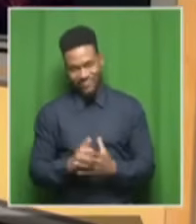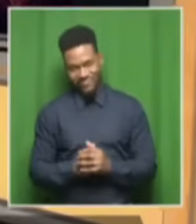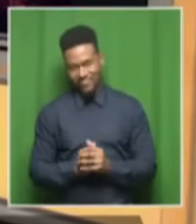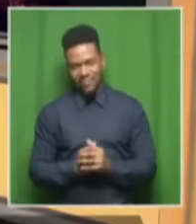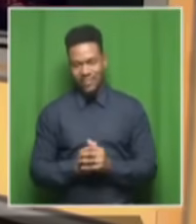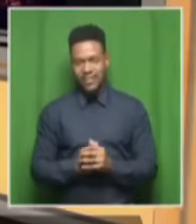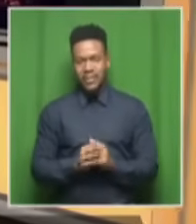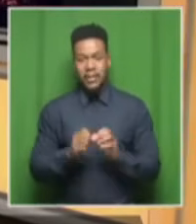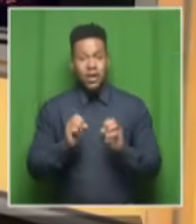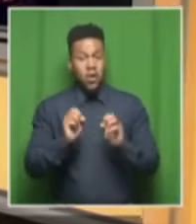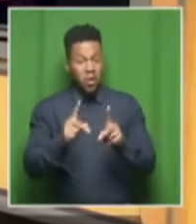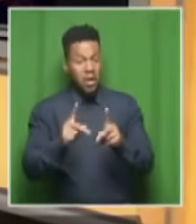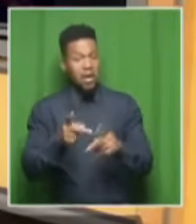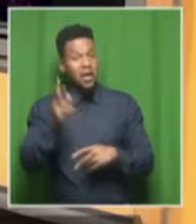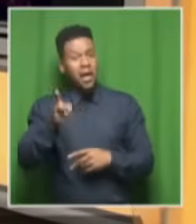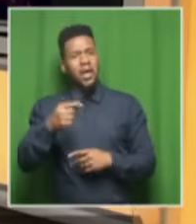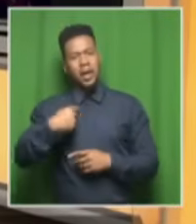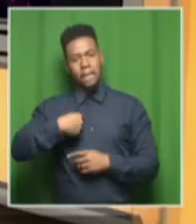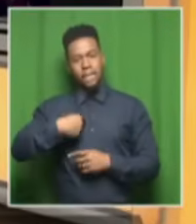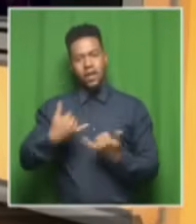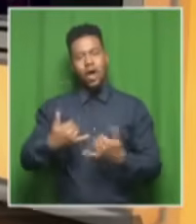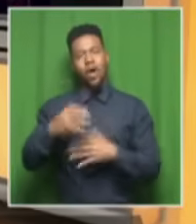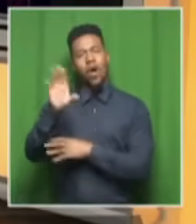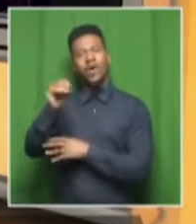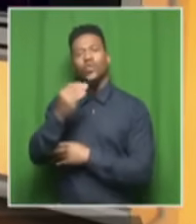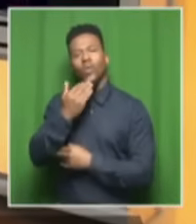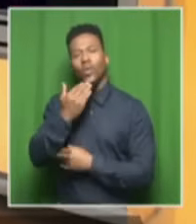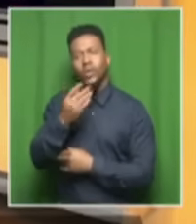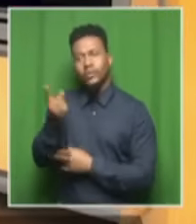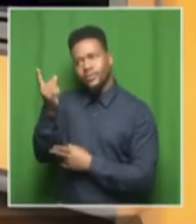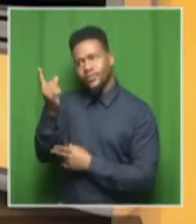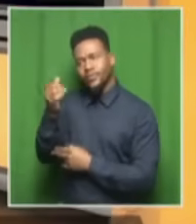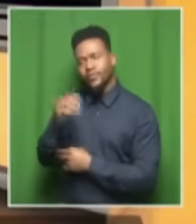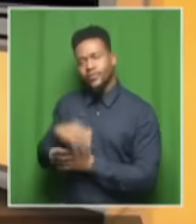Let me again. I think I'm on you now.